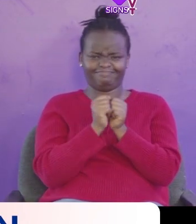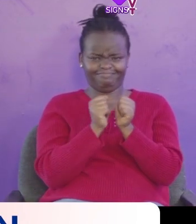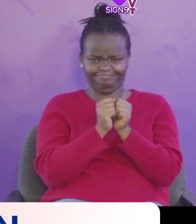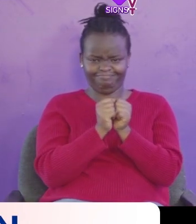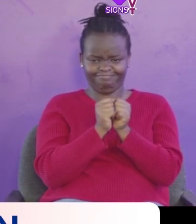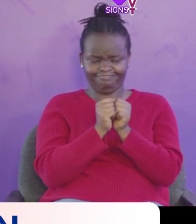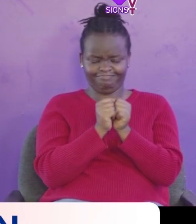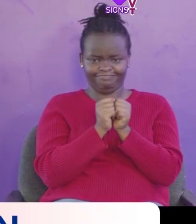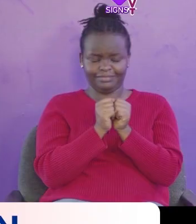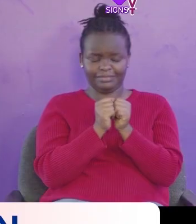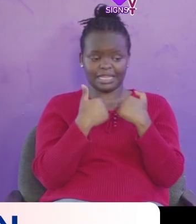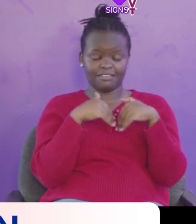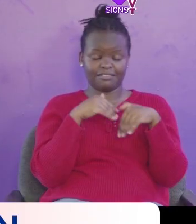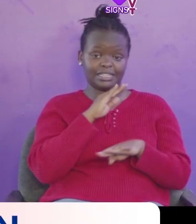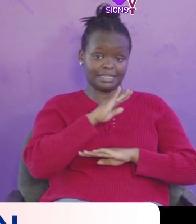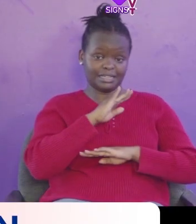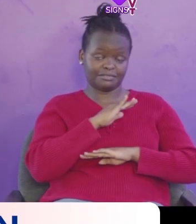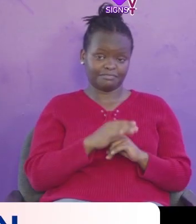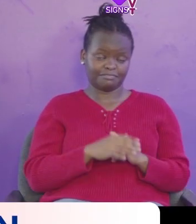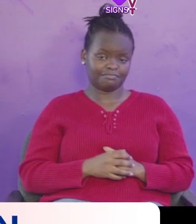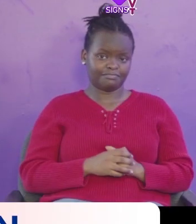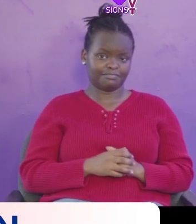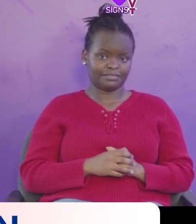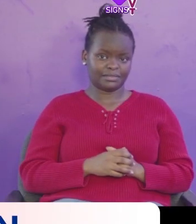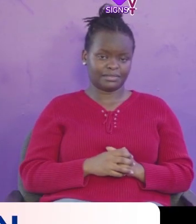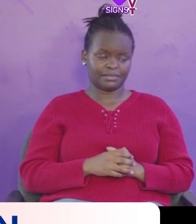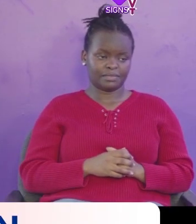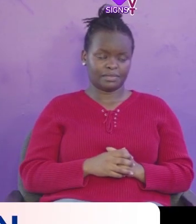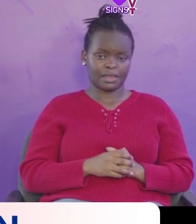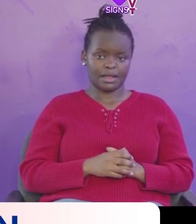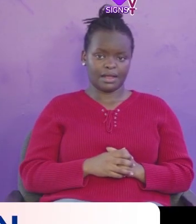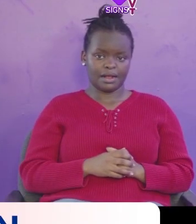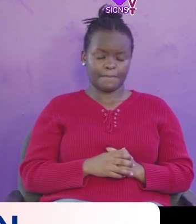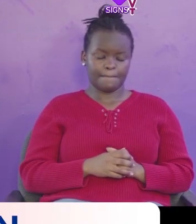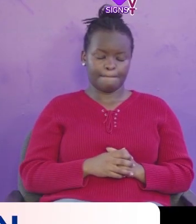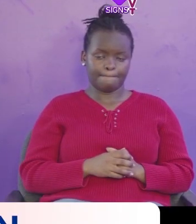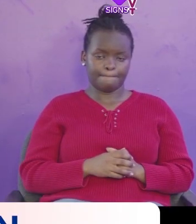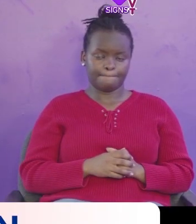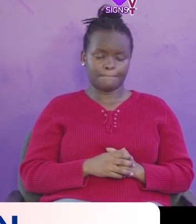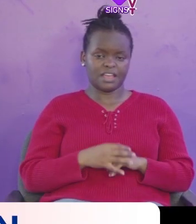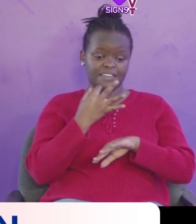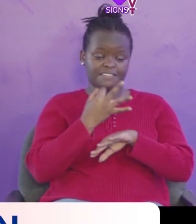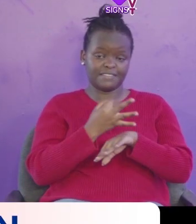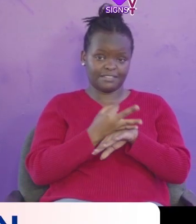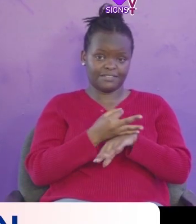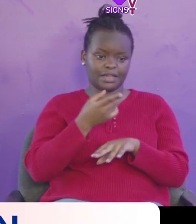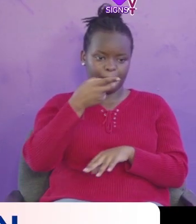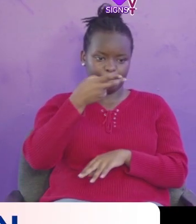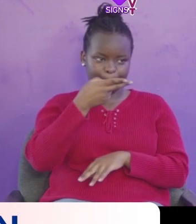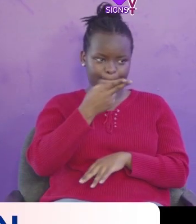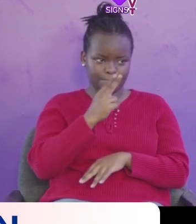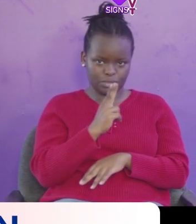also have enough rubber bullets that are everywhere. We also have live bullets.